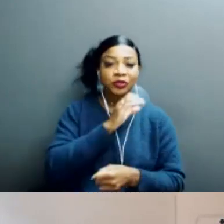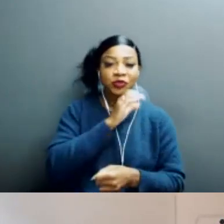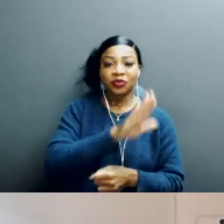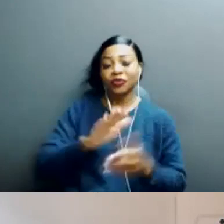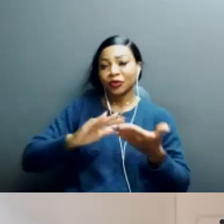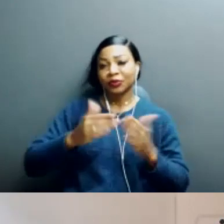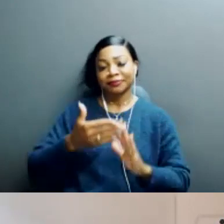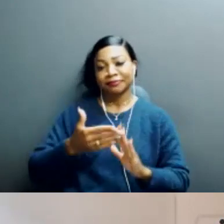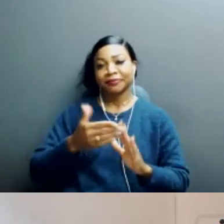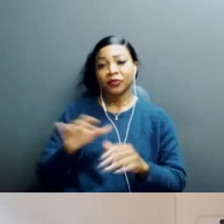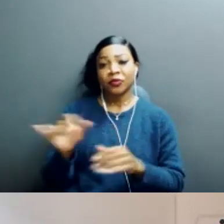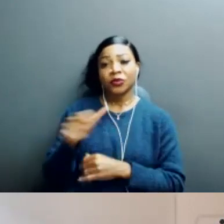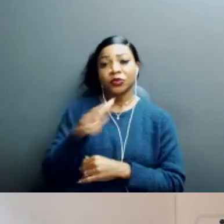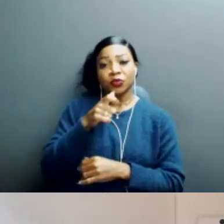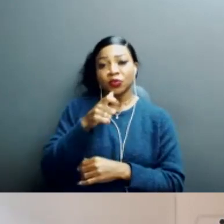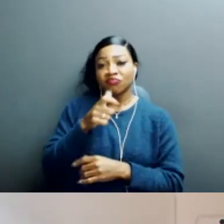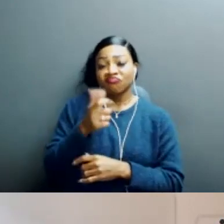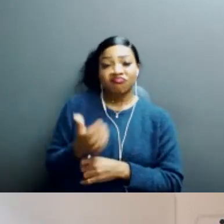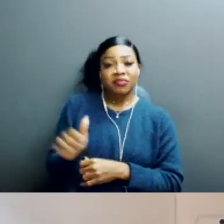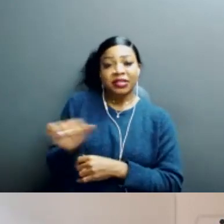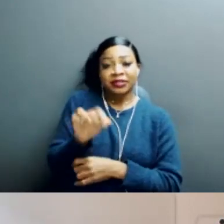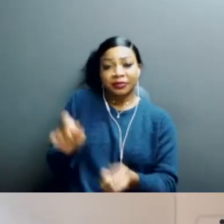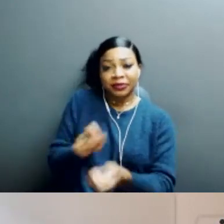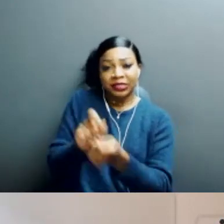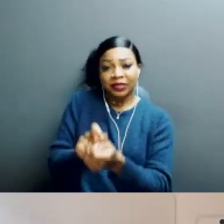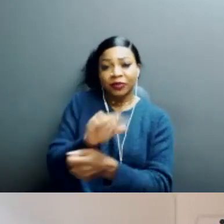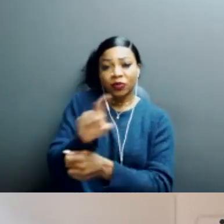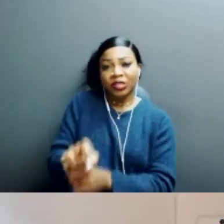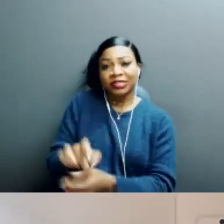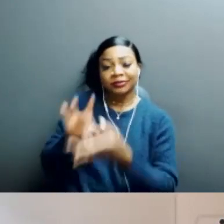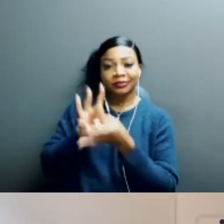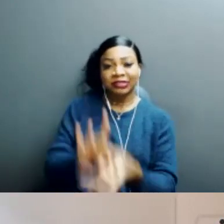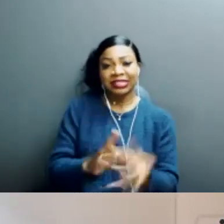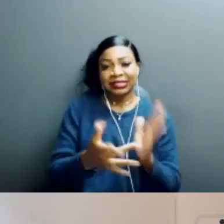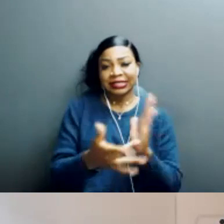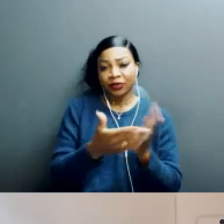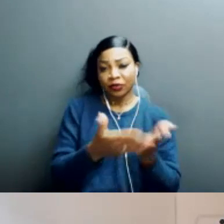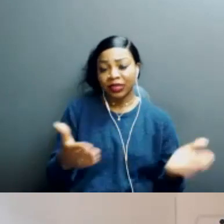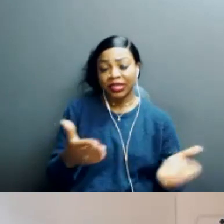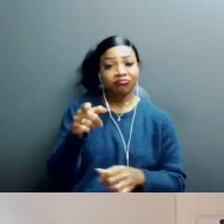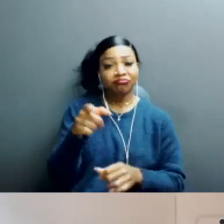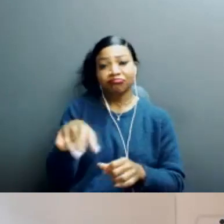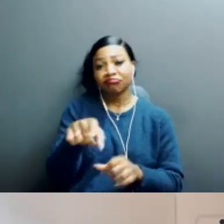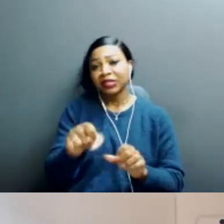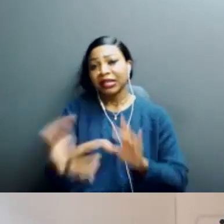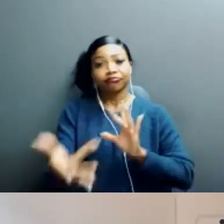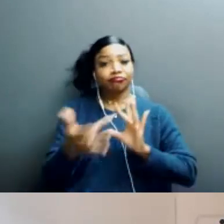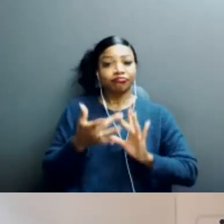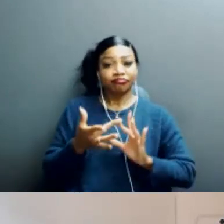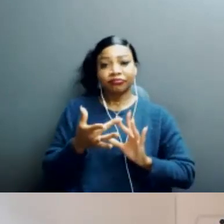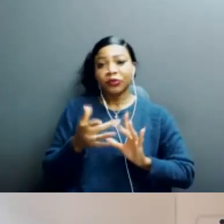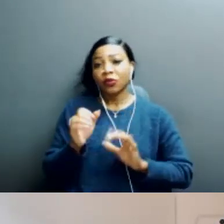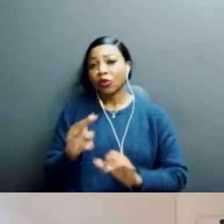and for anyone that has any specific questions maybe more on the technical side if you do want to reach out and work with us or look for